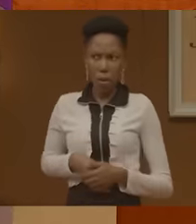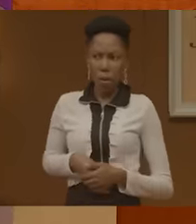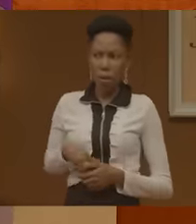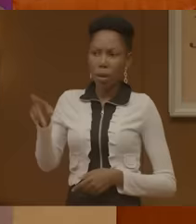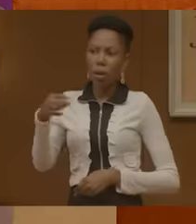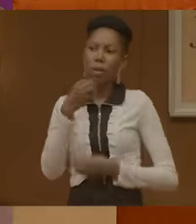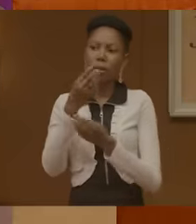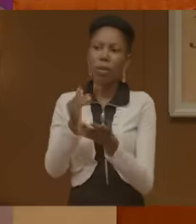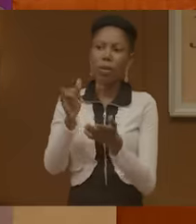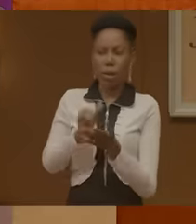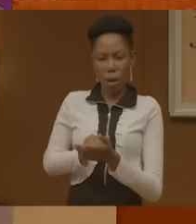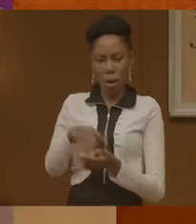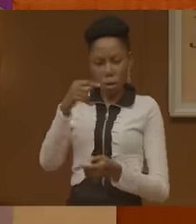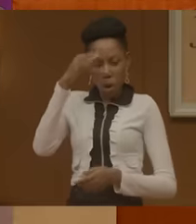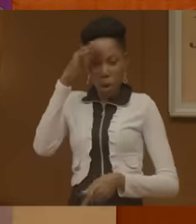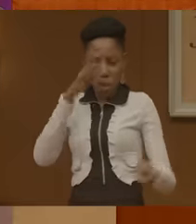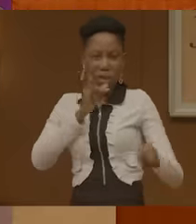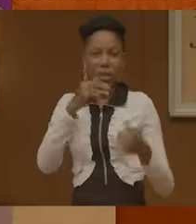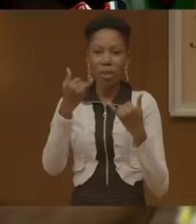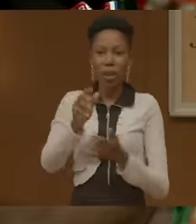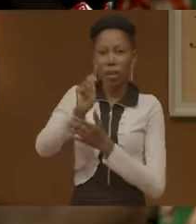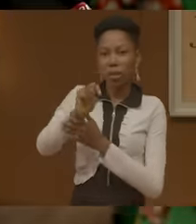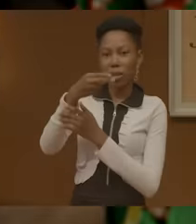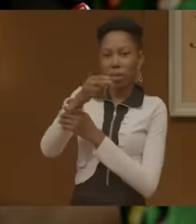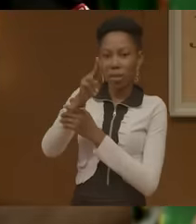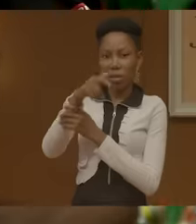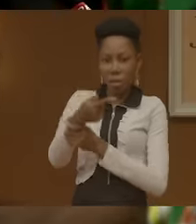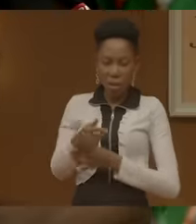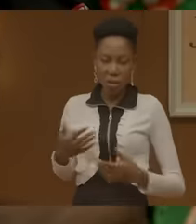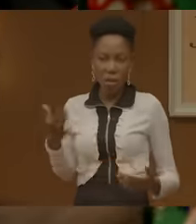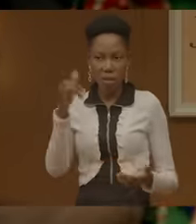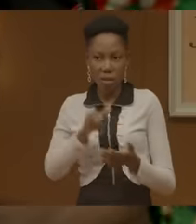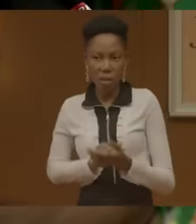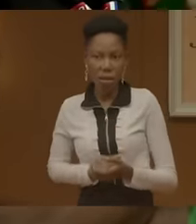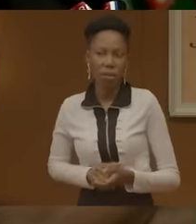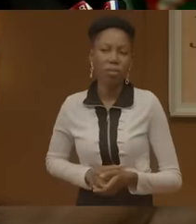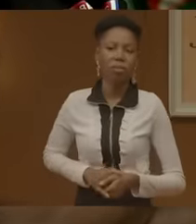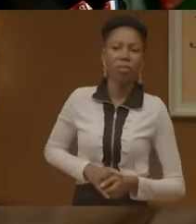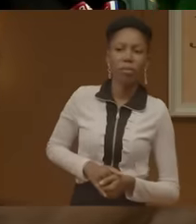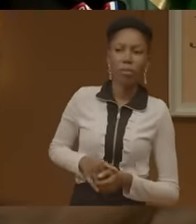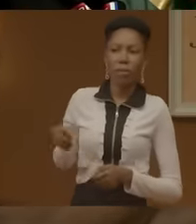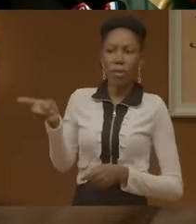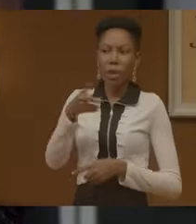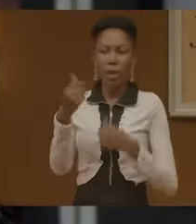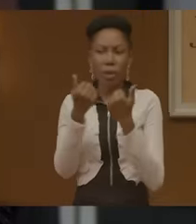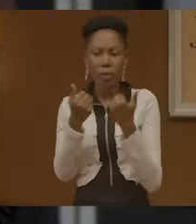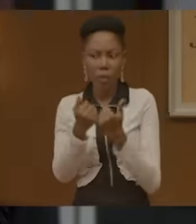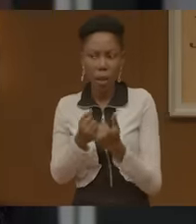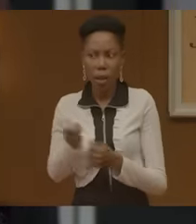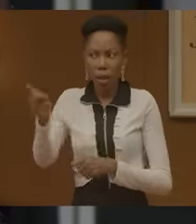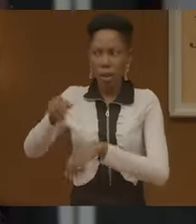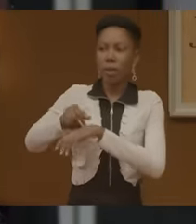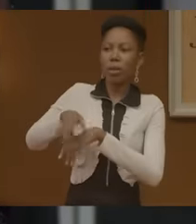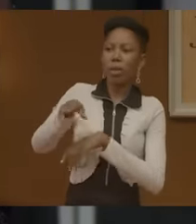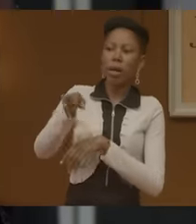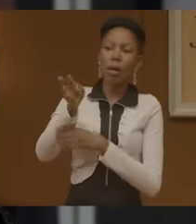house, that he has joined Agbero gang, that he don't want to see him. We fight over this thing. He sent me out for like